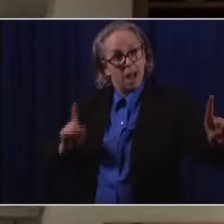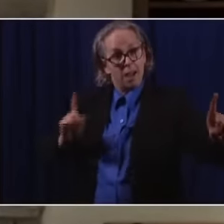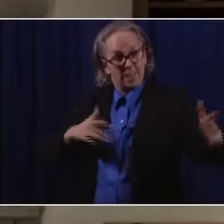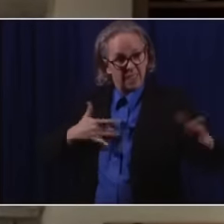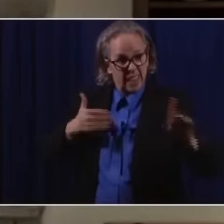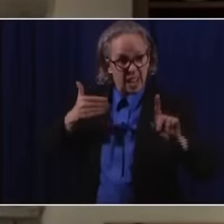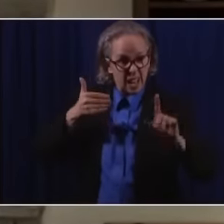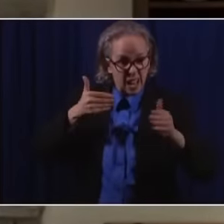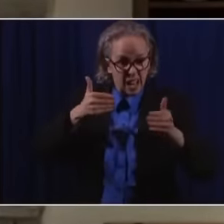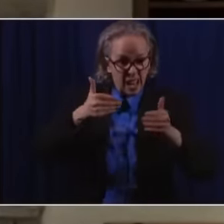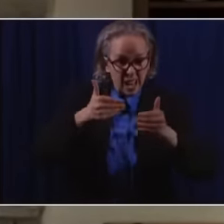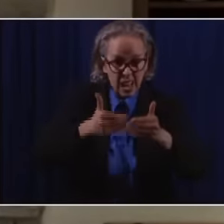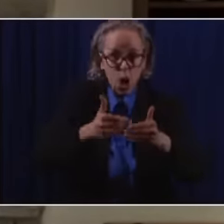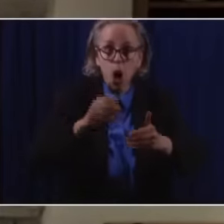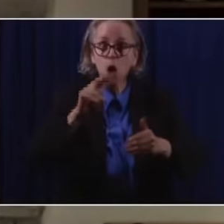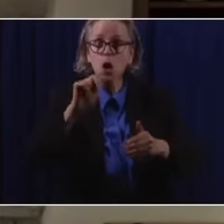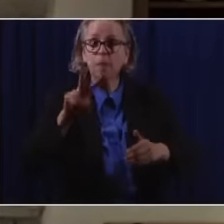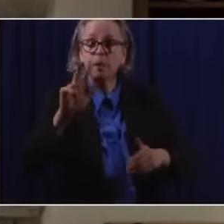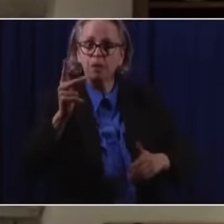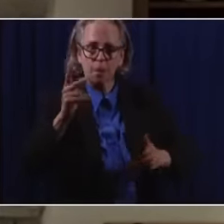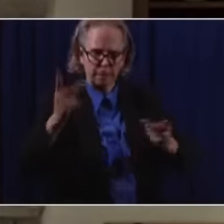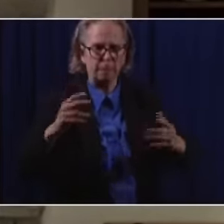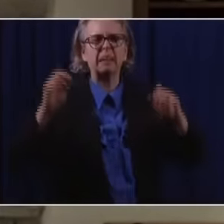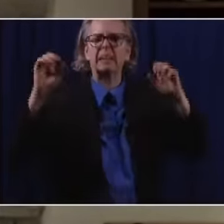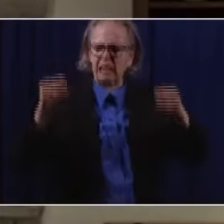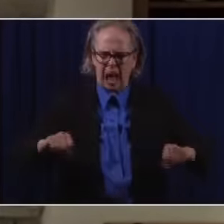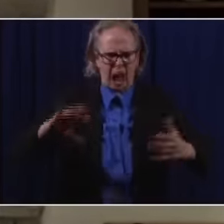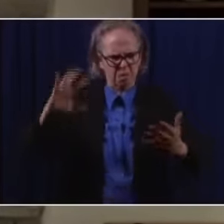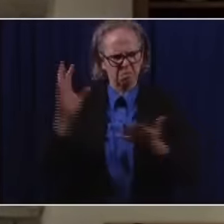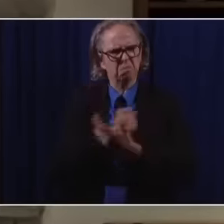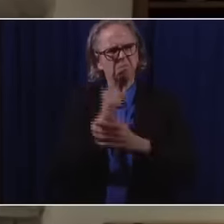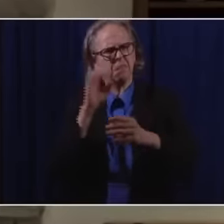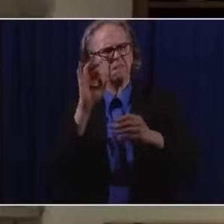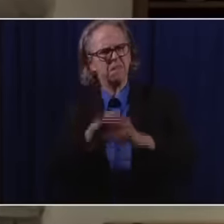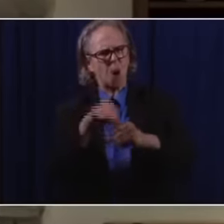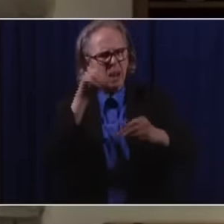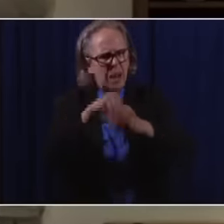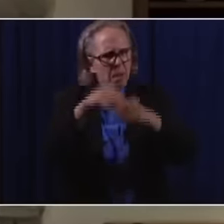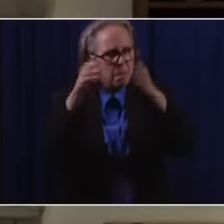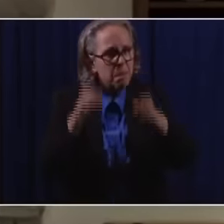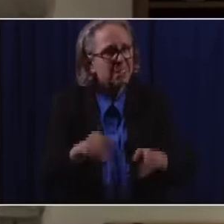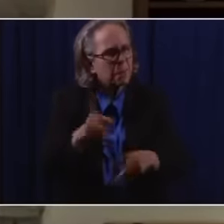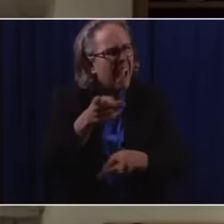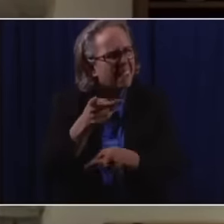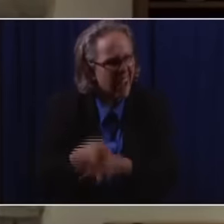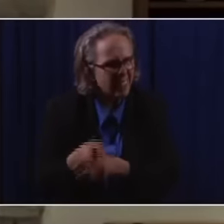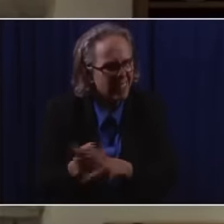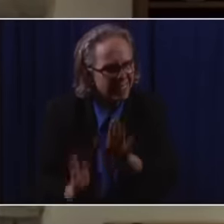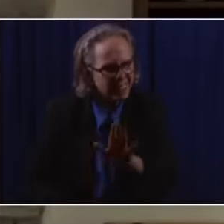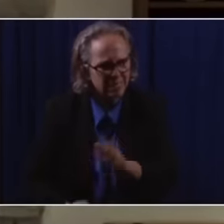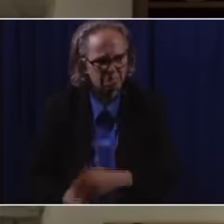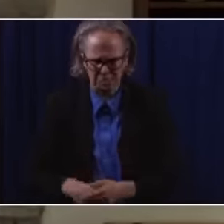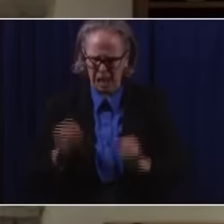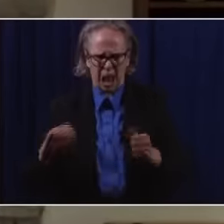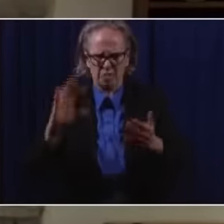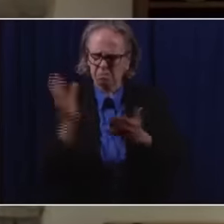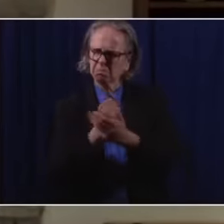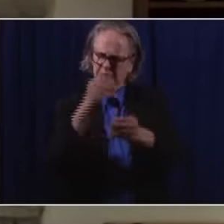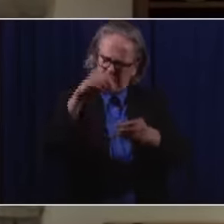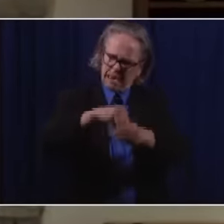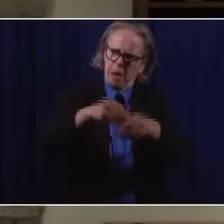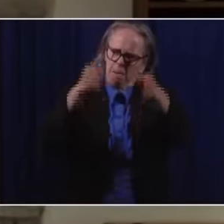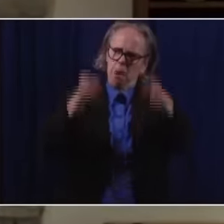go if they're careful, and they can vote. So I think that